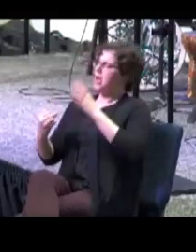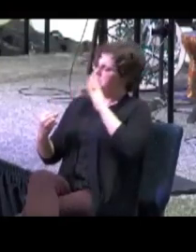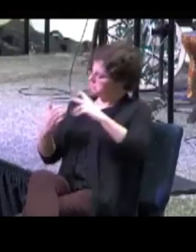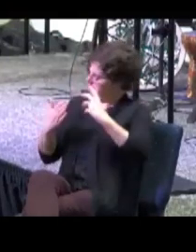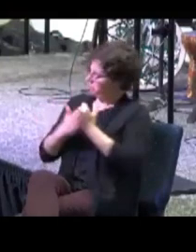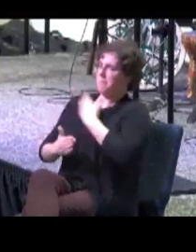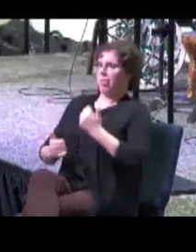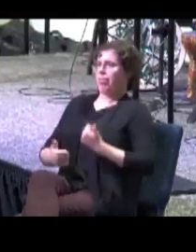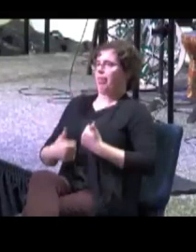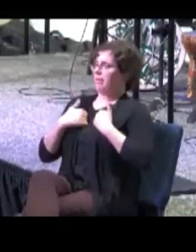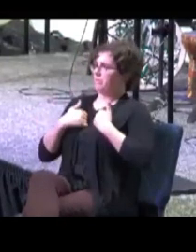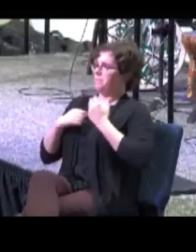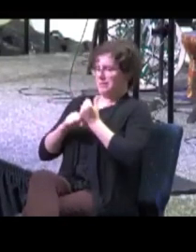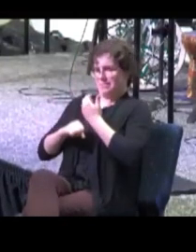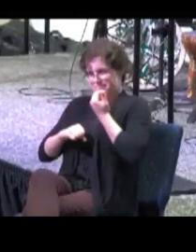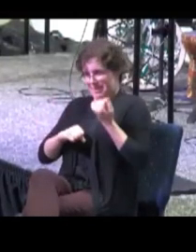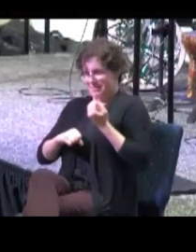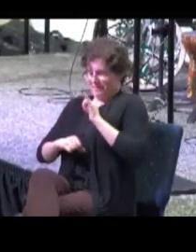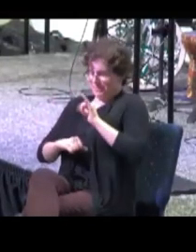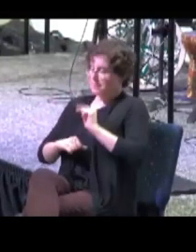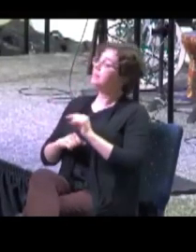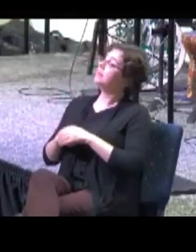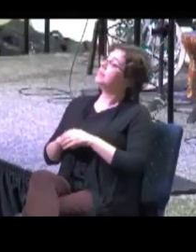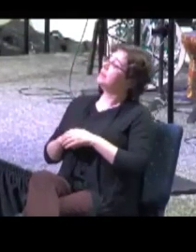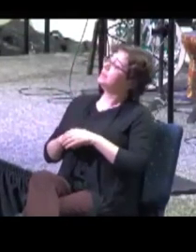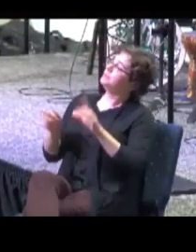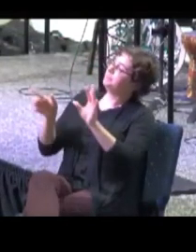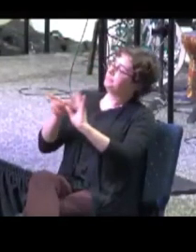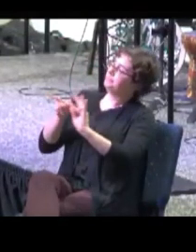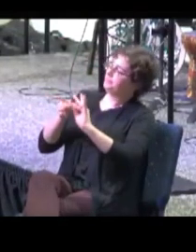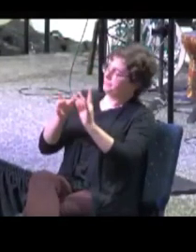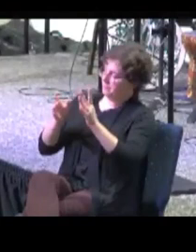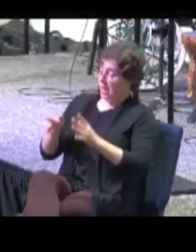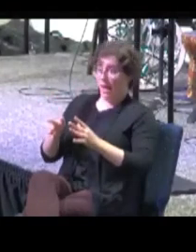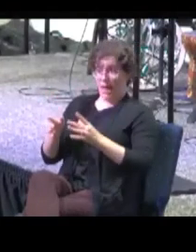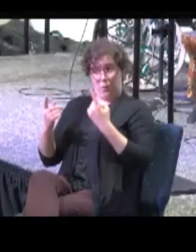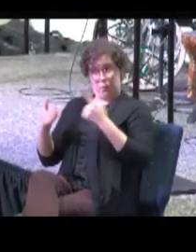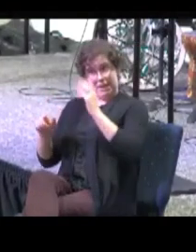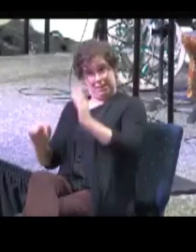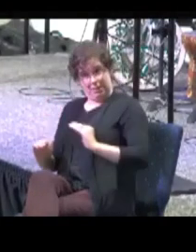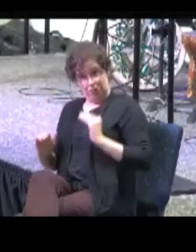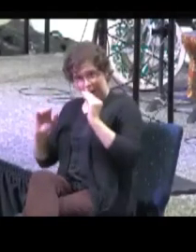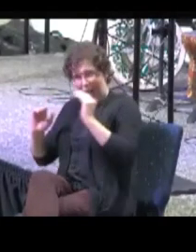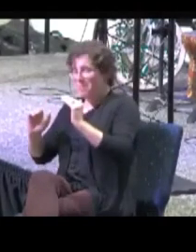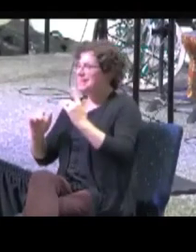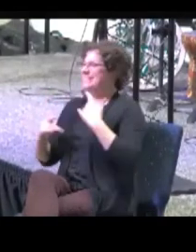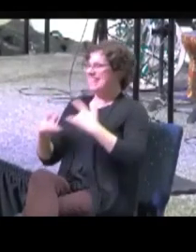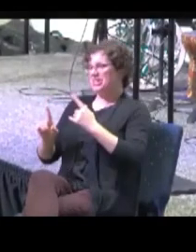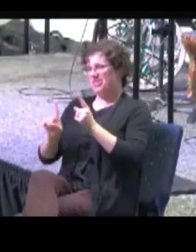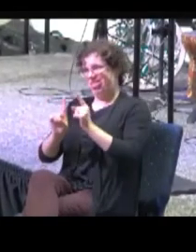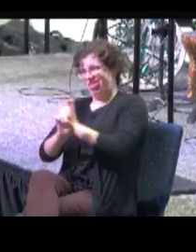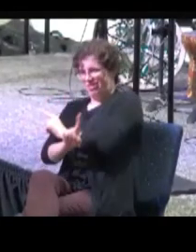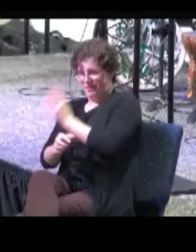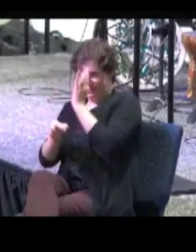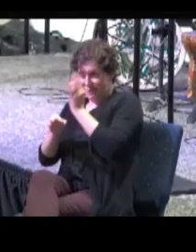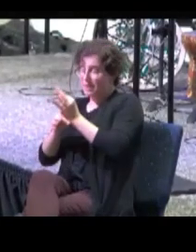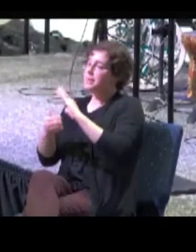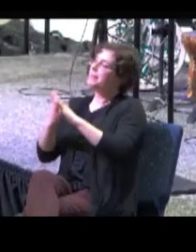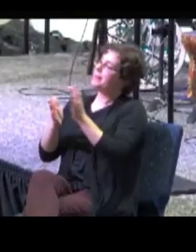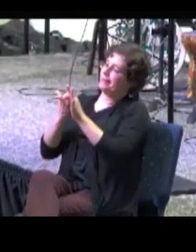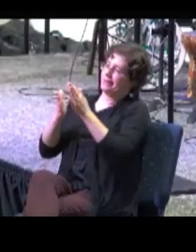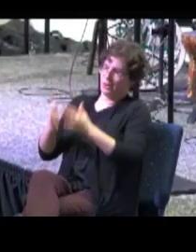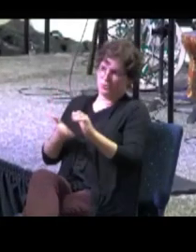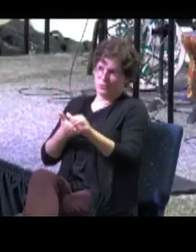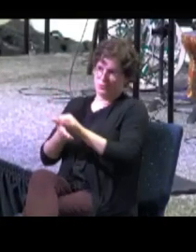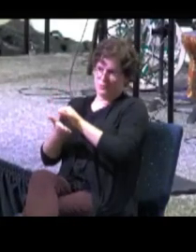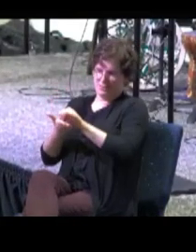life. As a young man, he drifted away from the faith of his parents. He became an accountant in New York City, just 1/2 hour